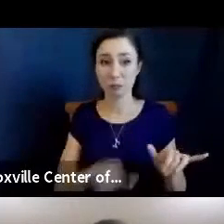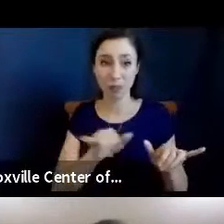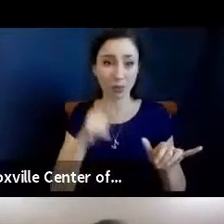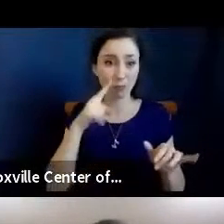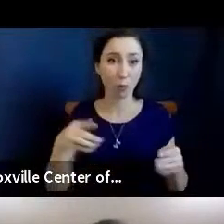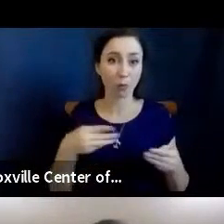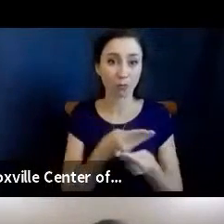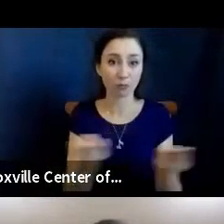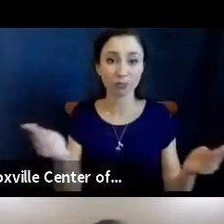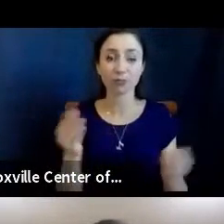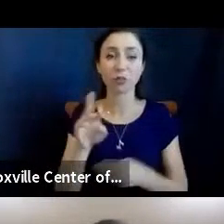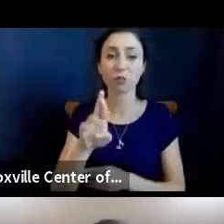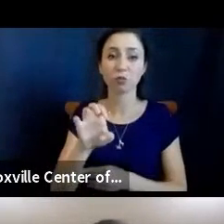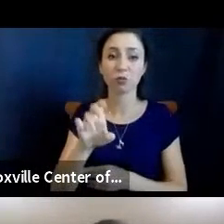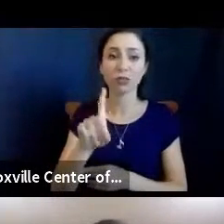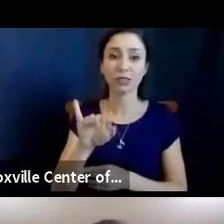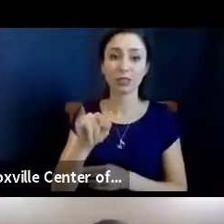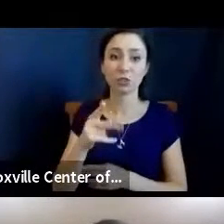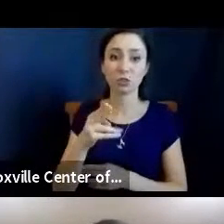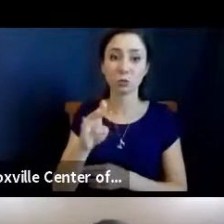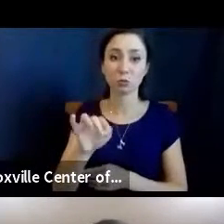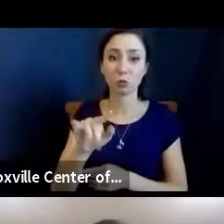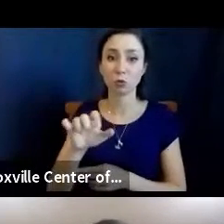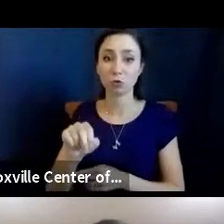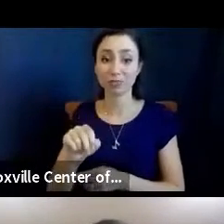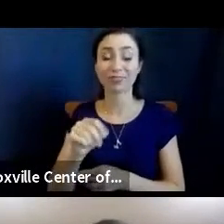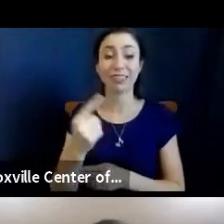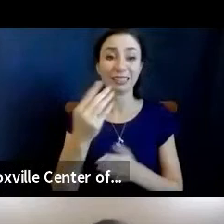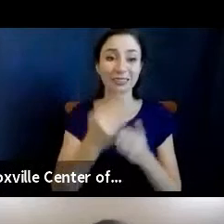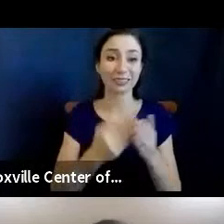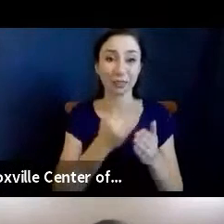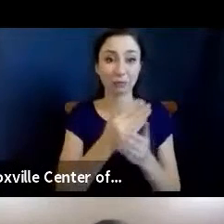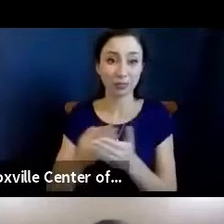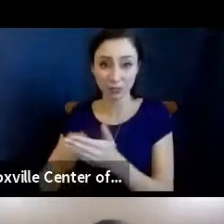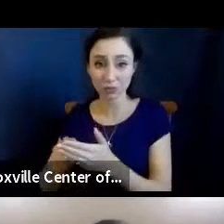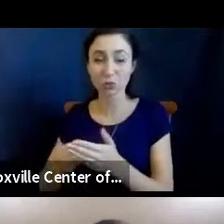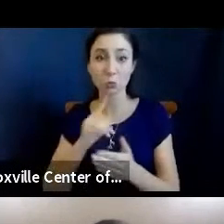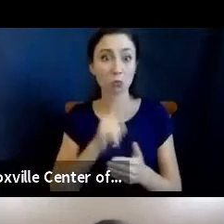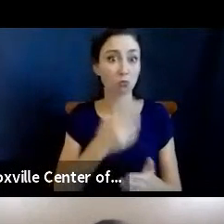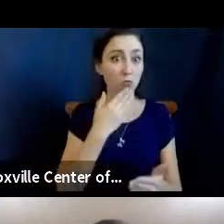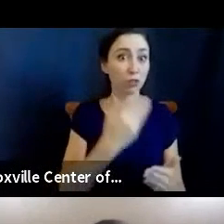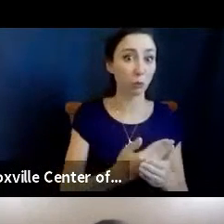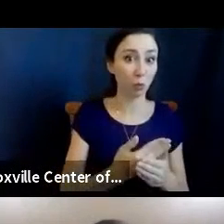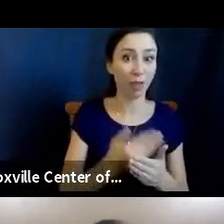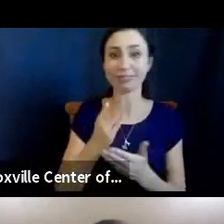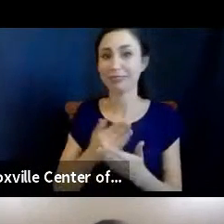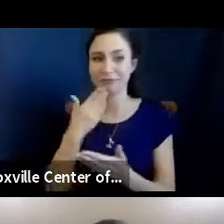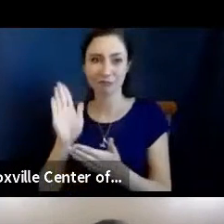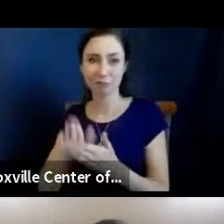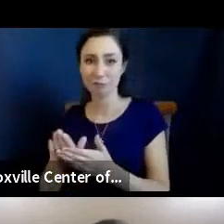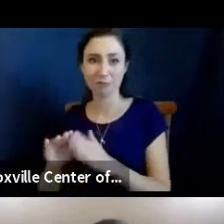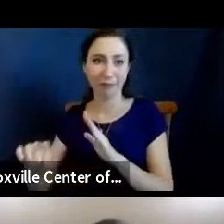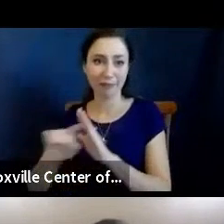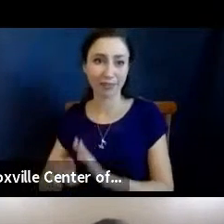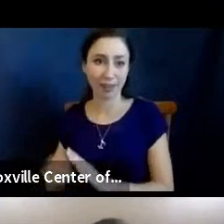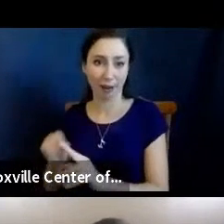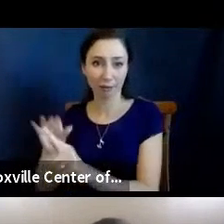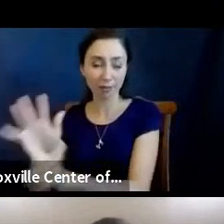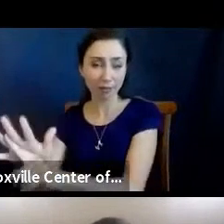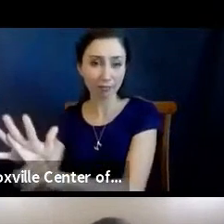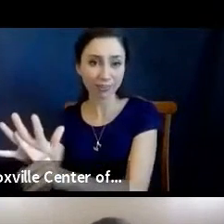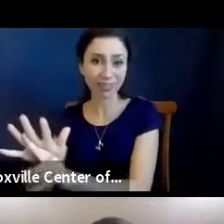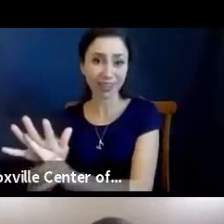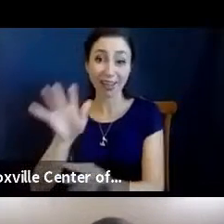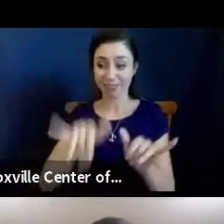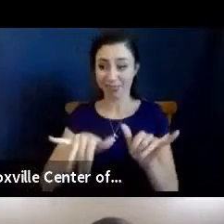recession that have done exceptionally well, and there have been of those that have been really adversely affected as well. and the pattern shouldn't be a surprise. The